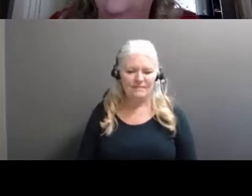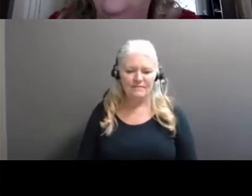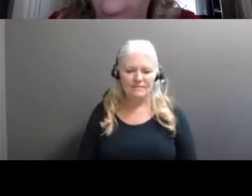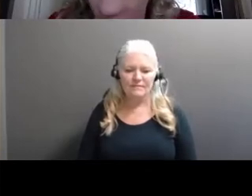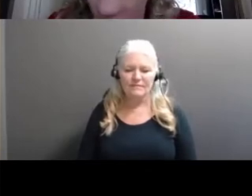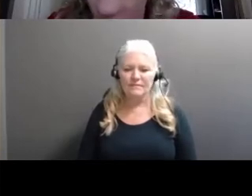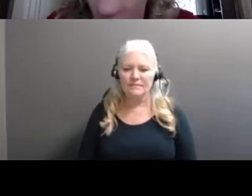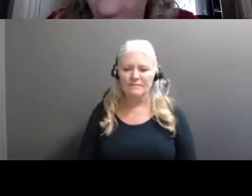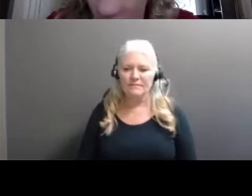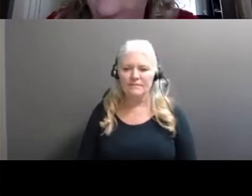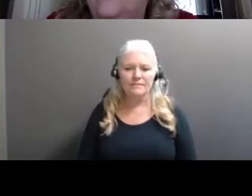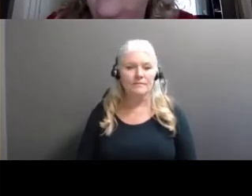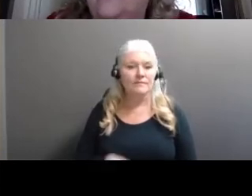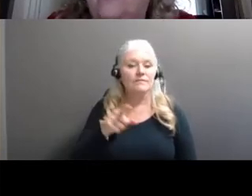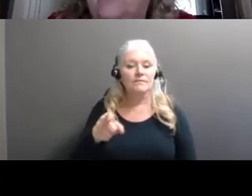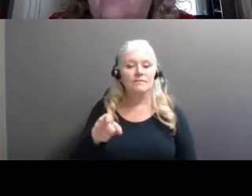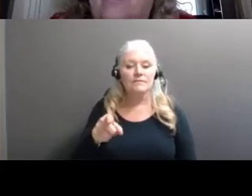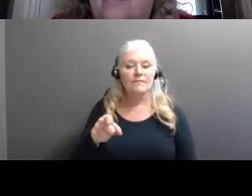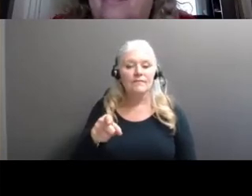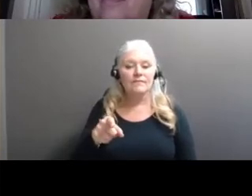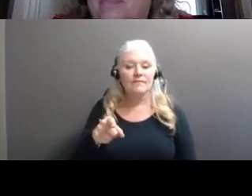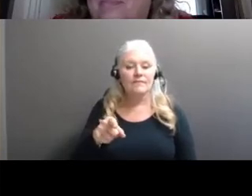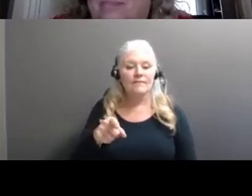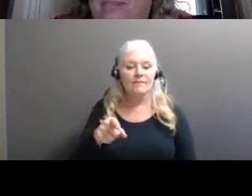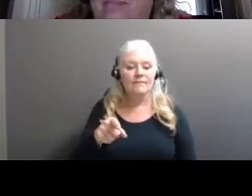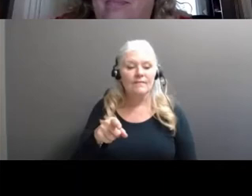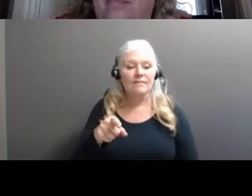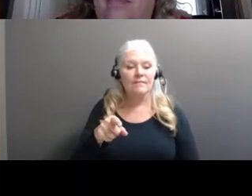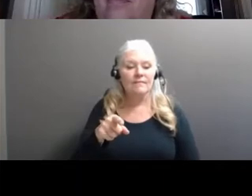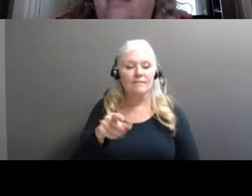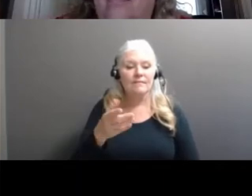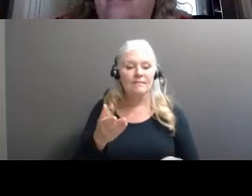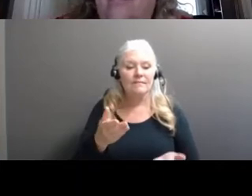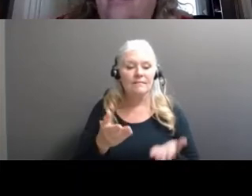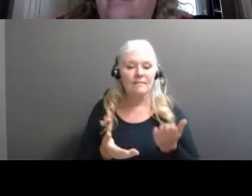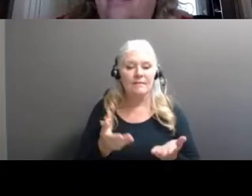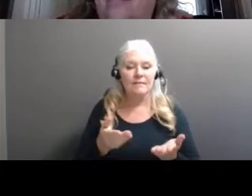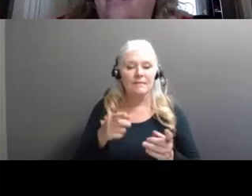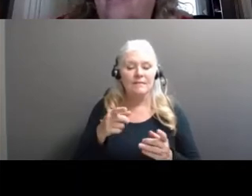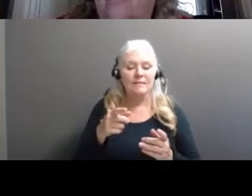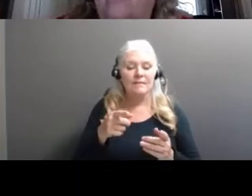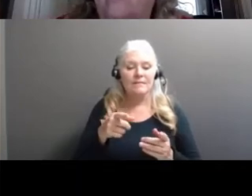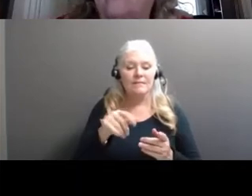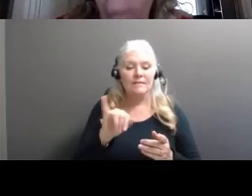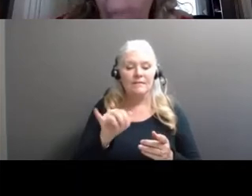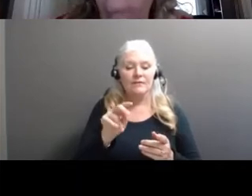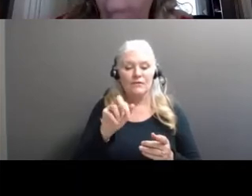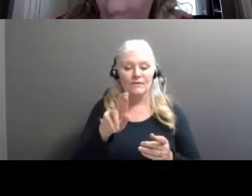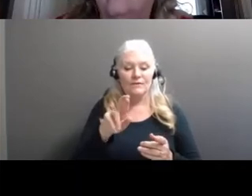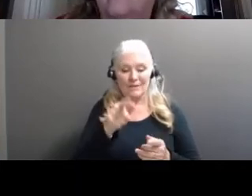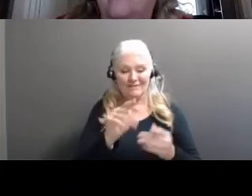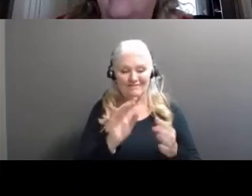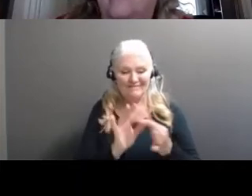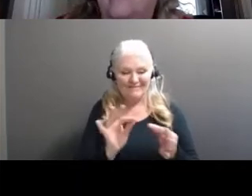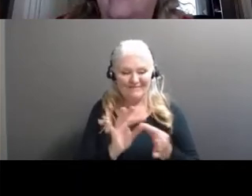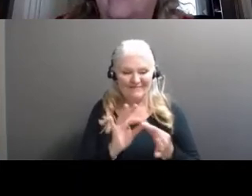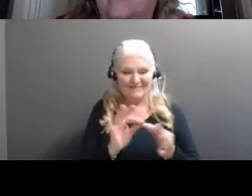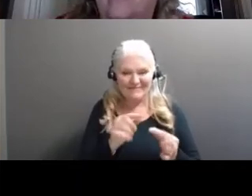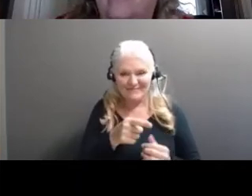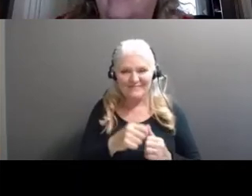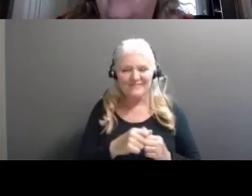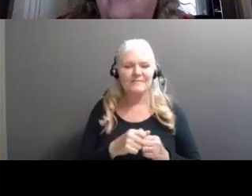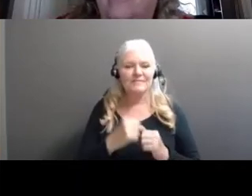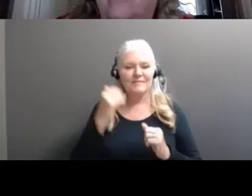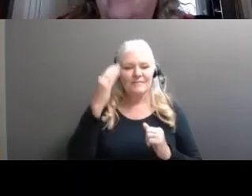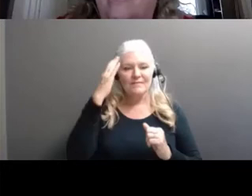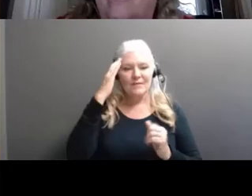yet. I was wondering if you had something to say about this topic, where we are just heading in a direction